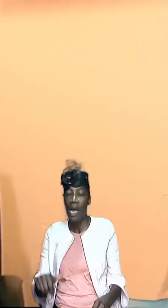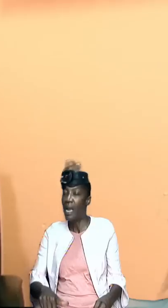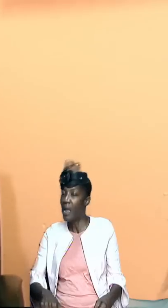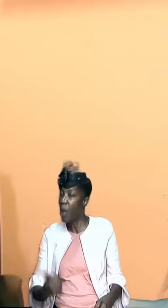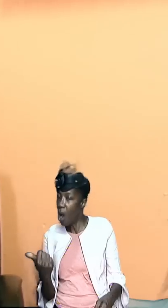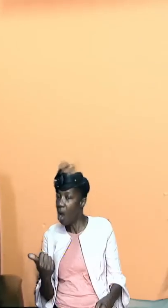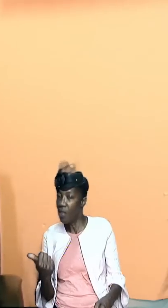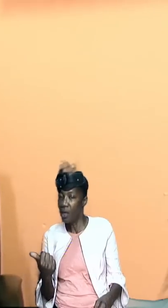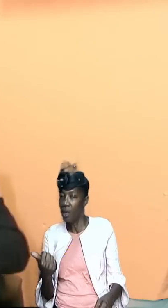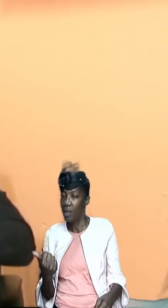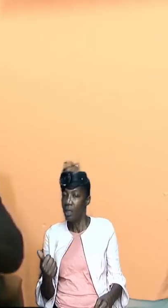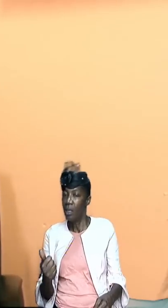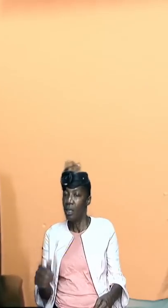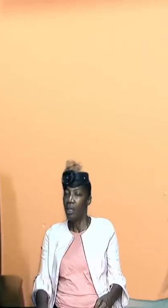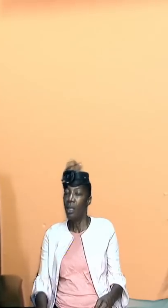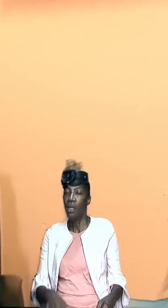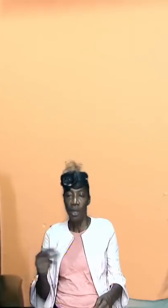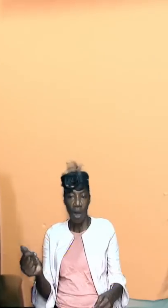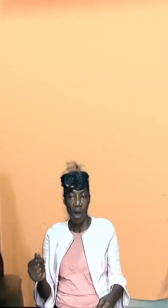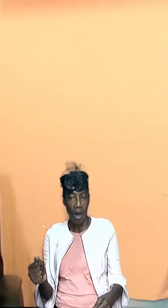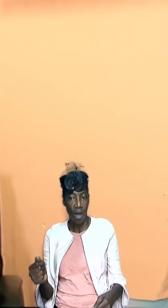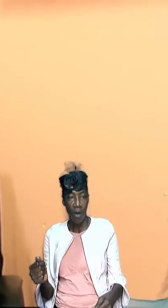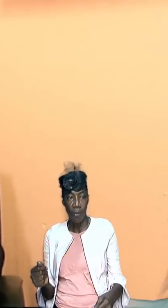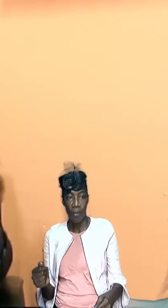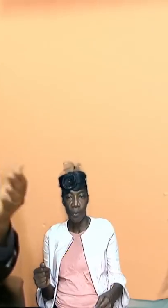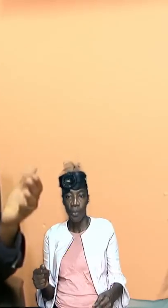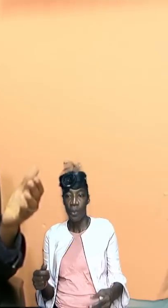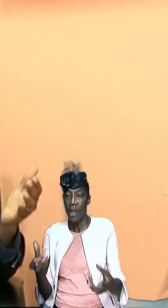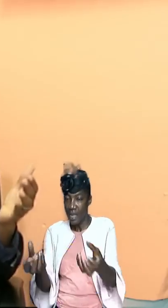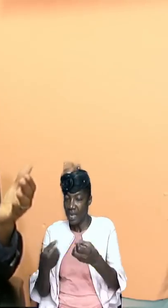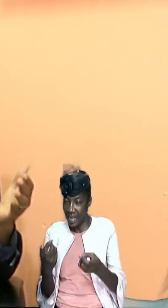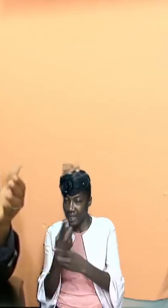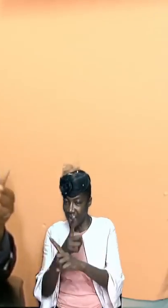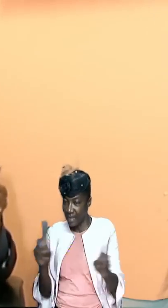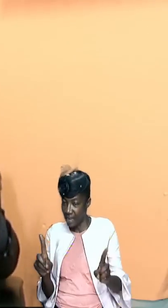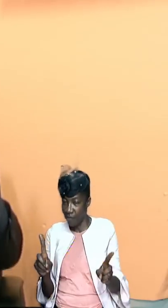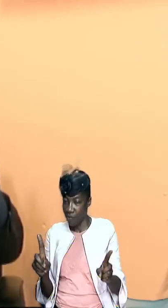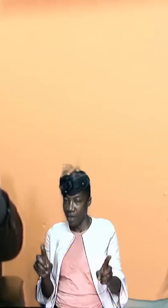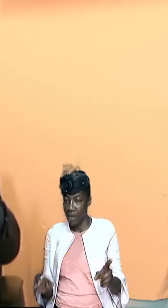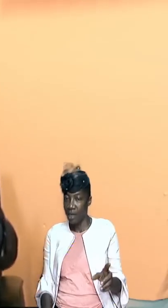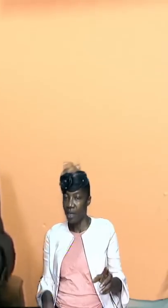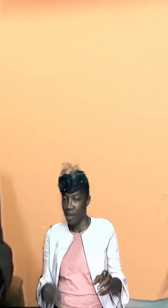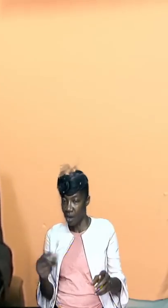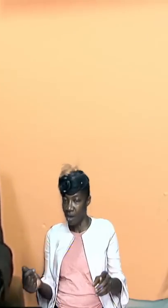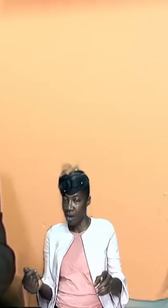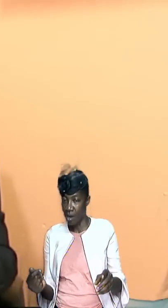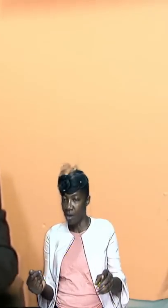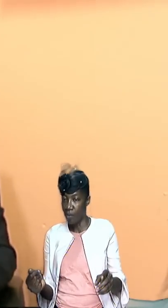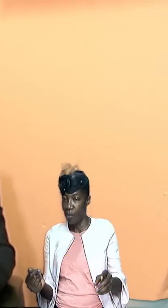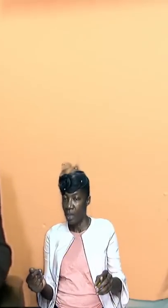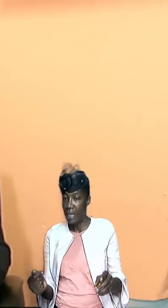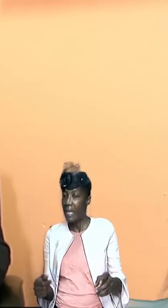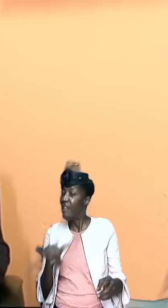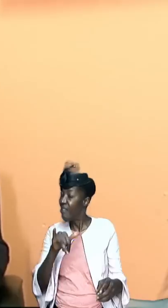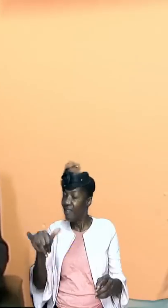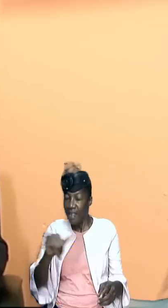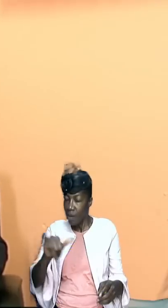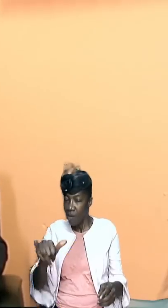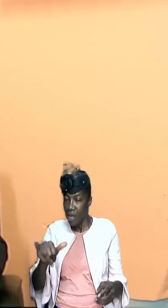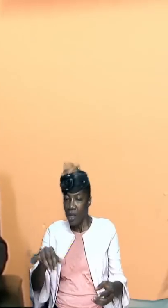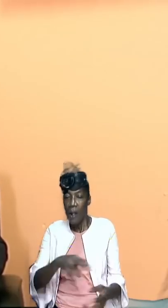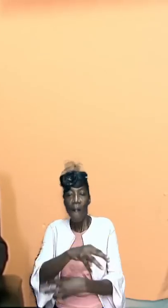you mate poodle with poodle, you get a different. Similarly, you can mate a German shepherd with